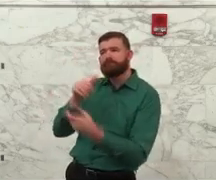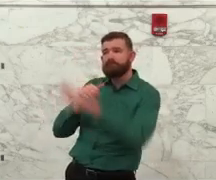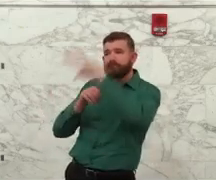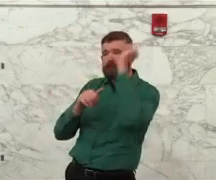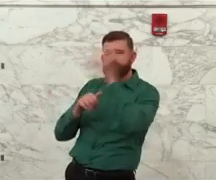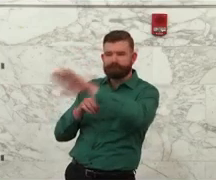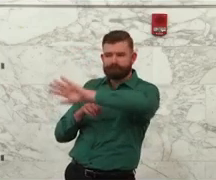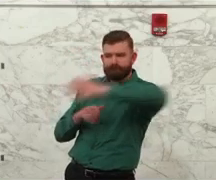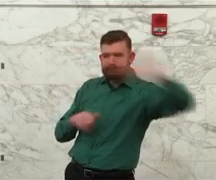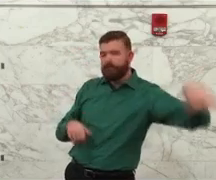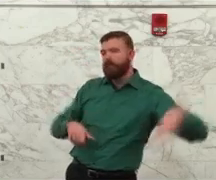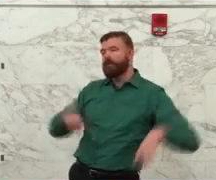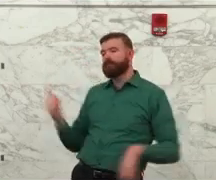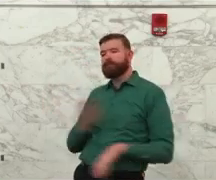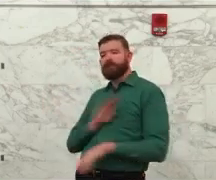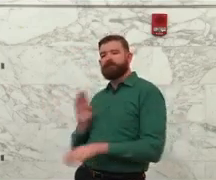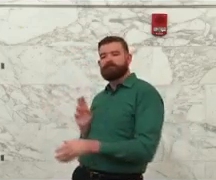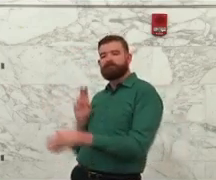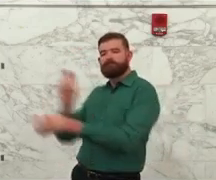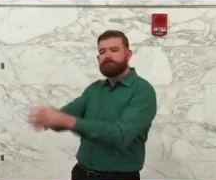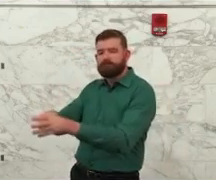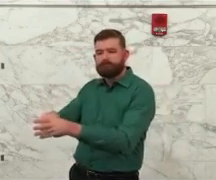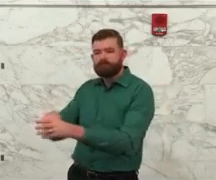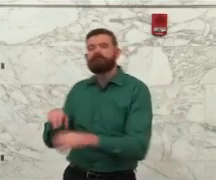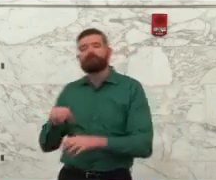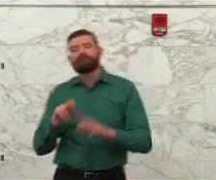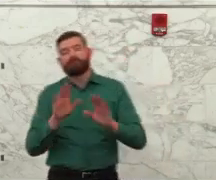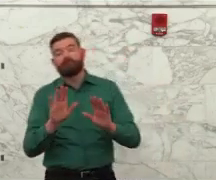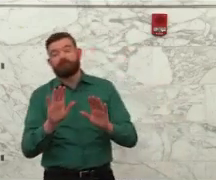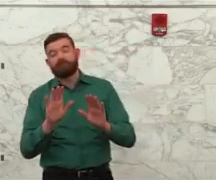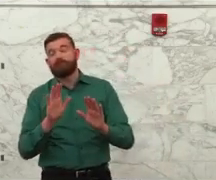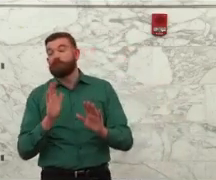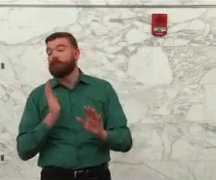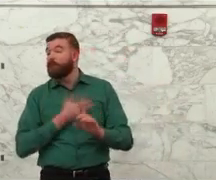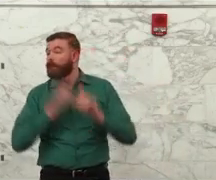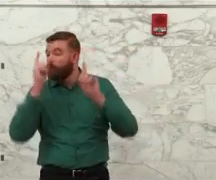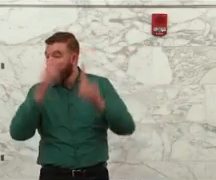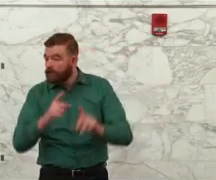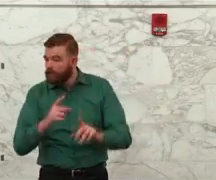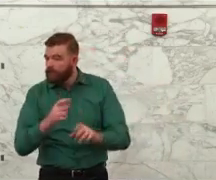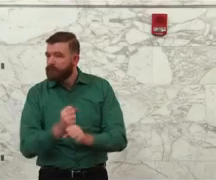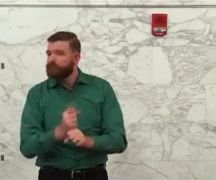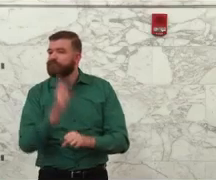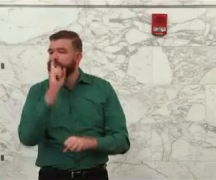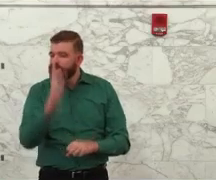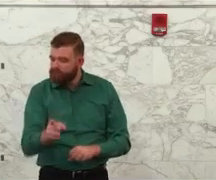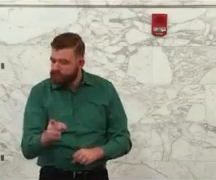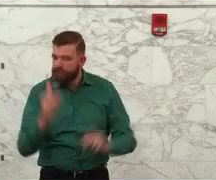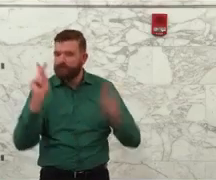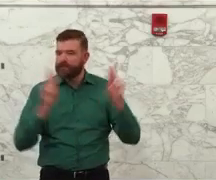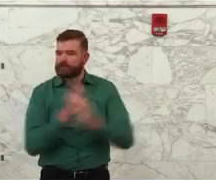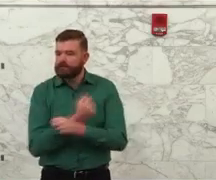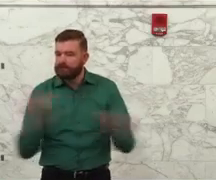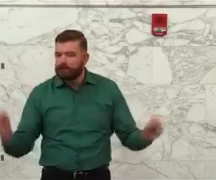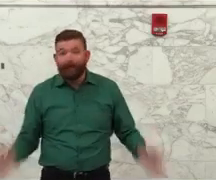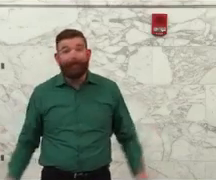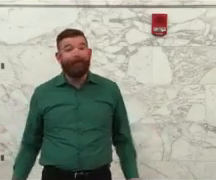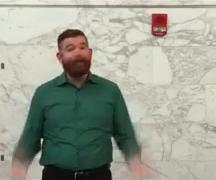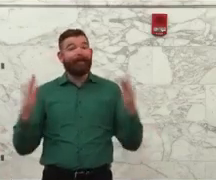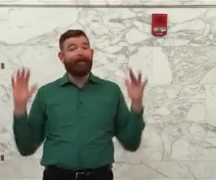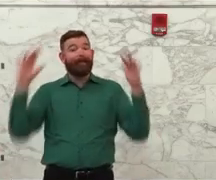that for the safety of our citizens, for the election process, to make sure that we did this the right way, we had to at